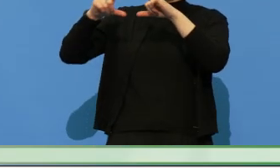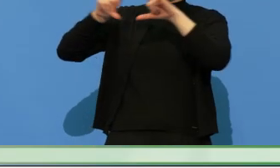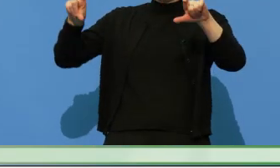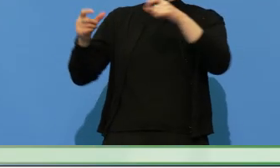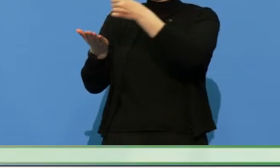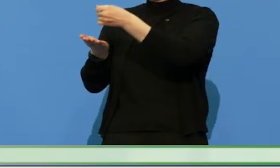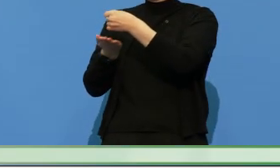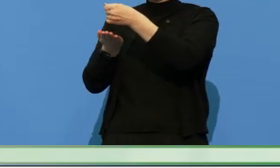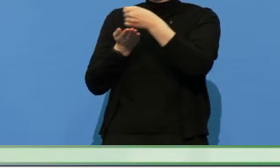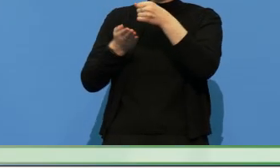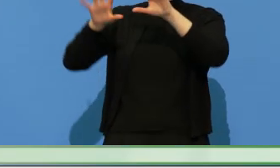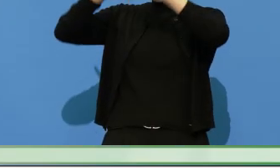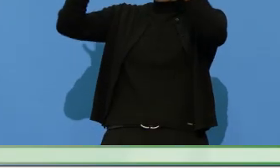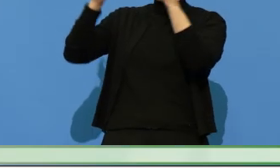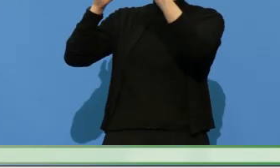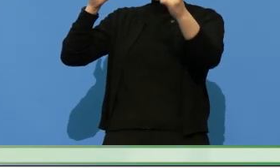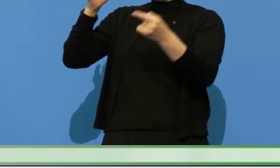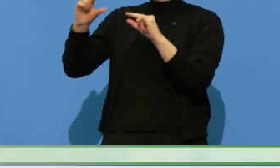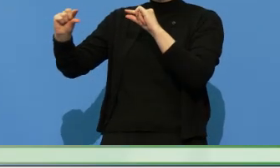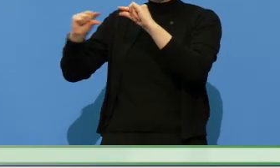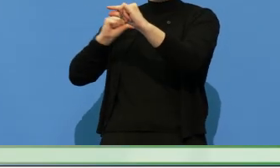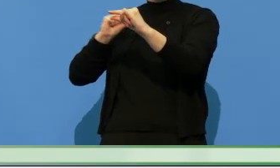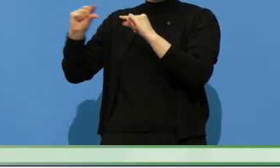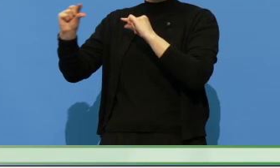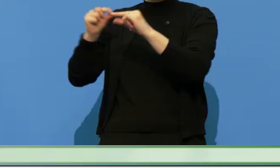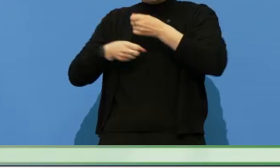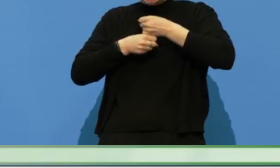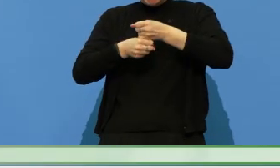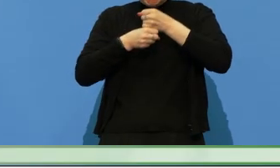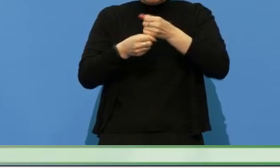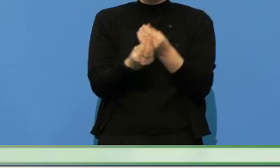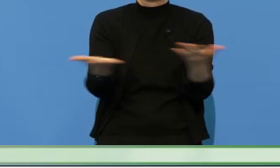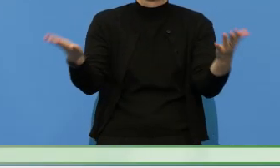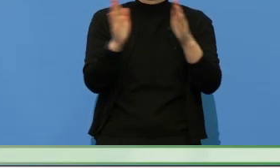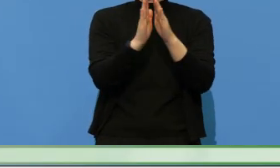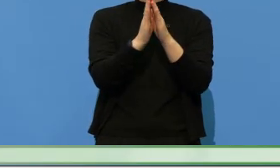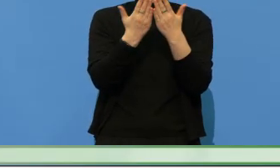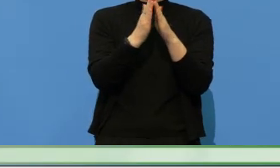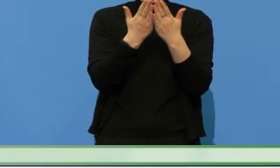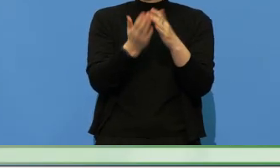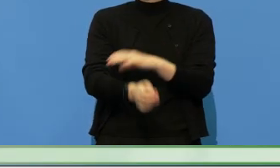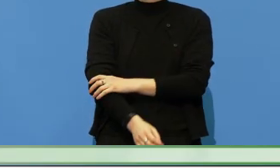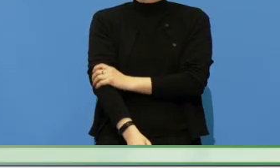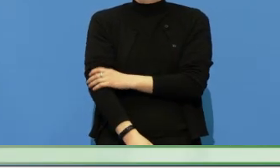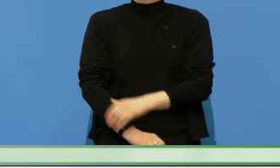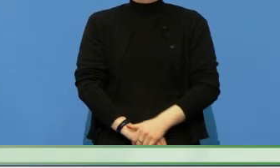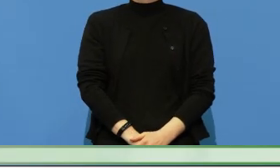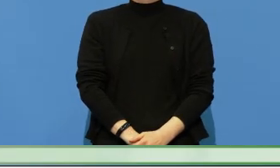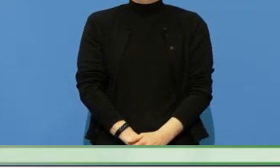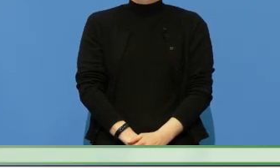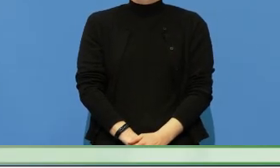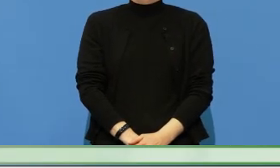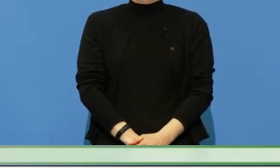different part of the world, but everyone is operating in Poland. Like Danish ISS, for